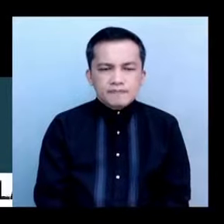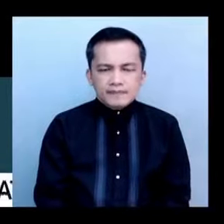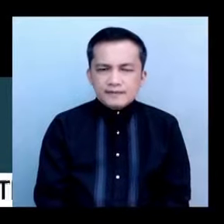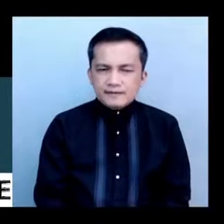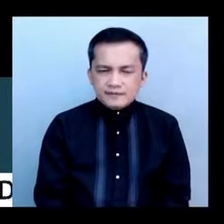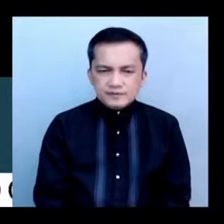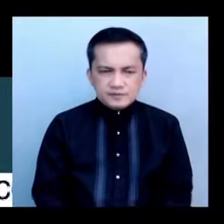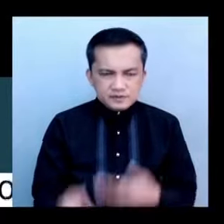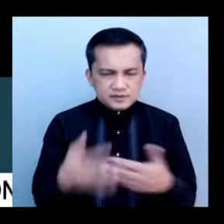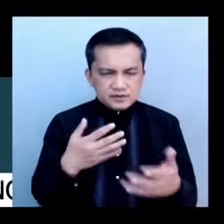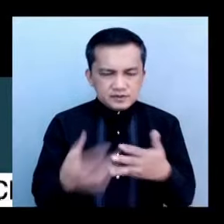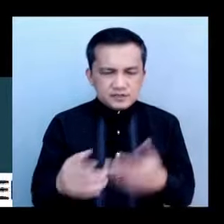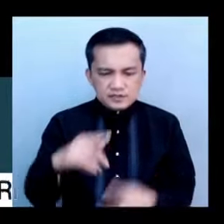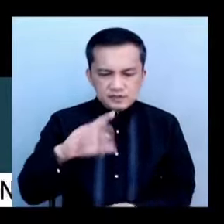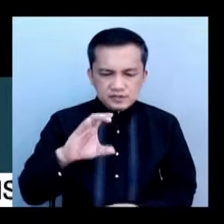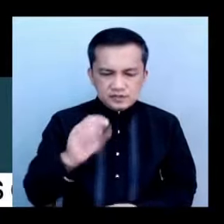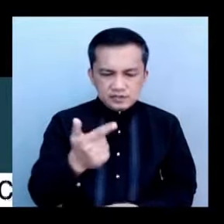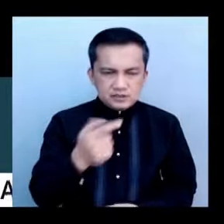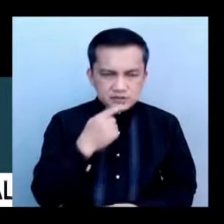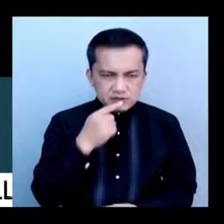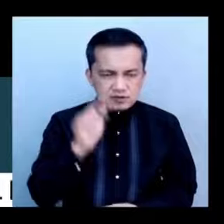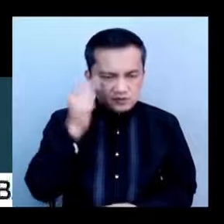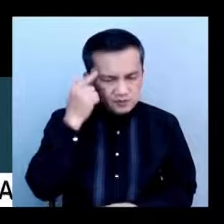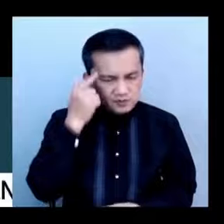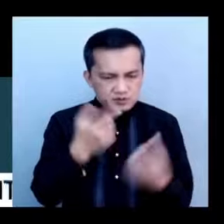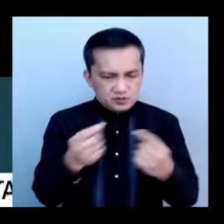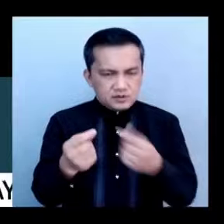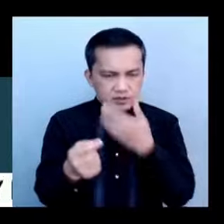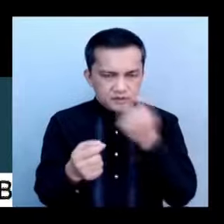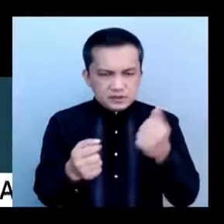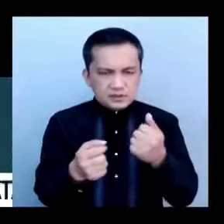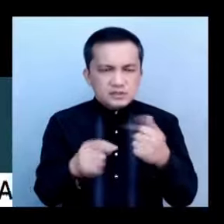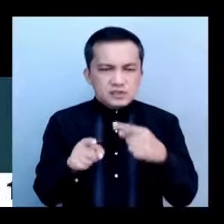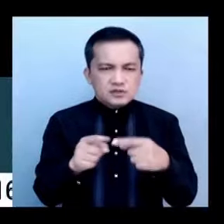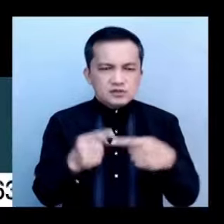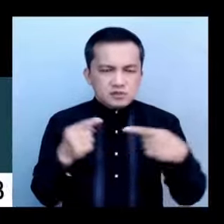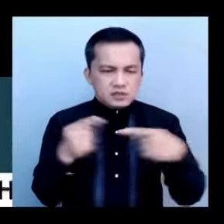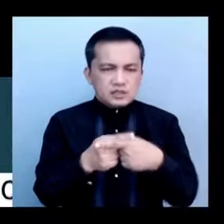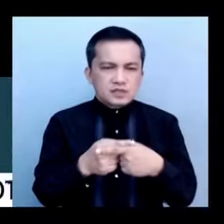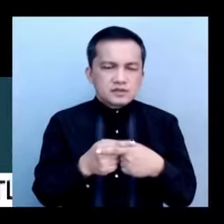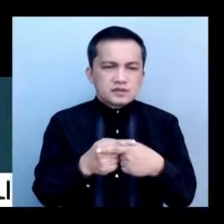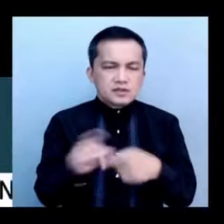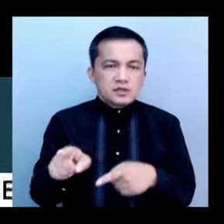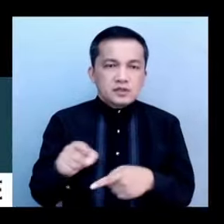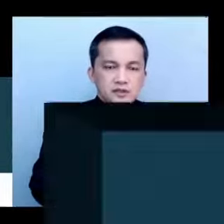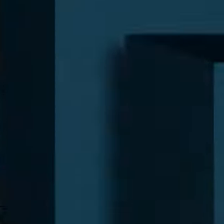Despite this, the PCG asserts government is doing its best to counter Beijing's maritime aggression.